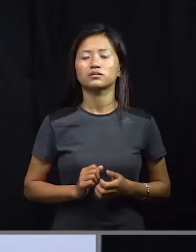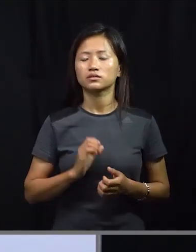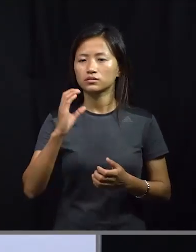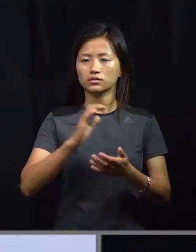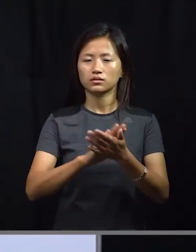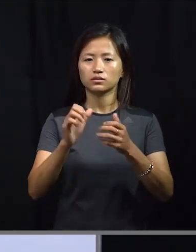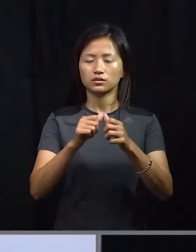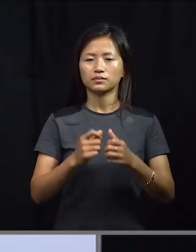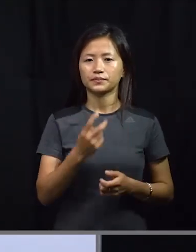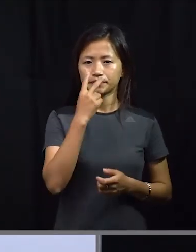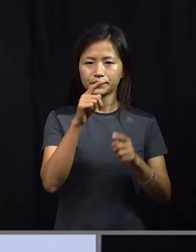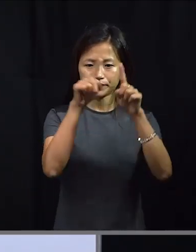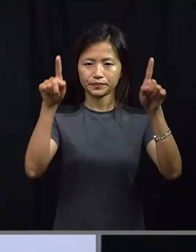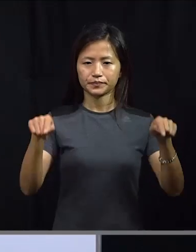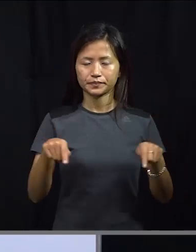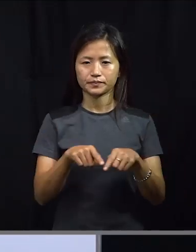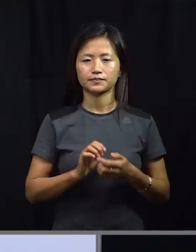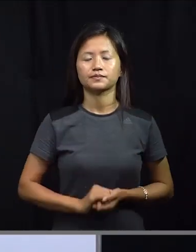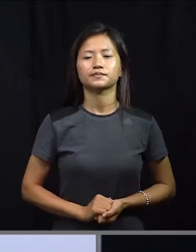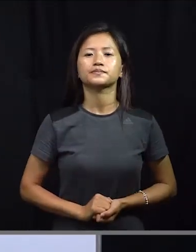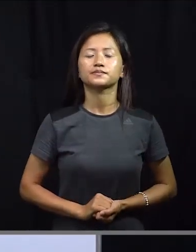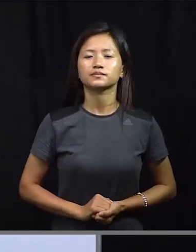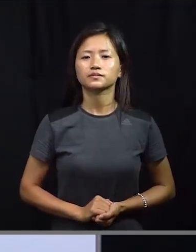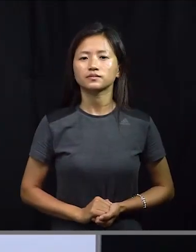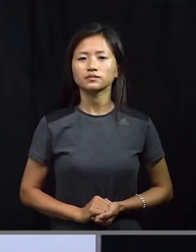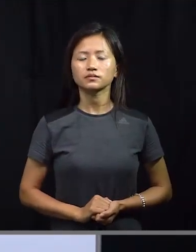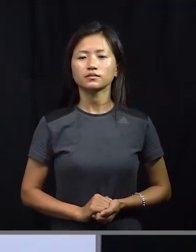P-A-I-S-C-H-A-C-H-A, okay. I repeat again,